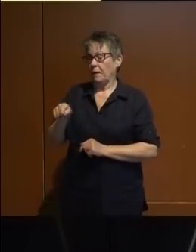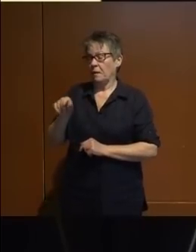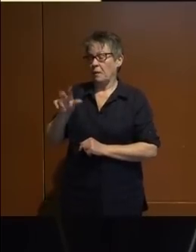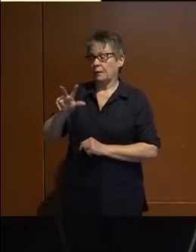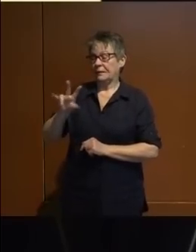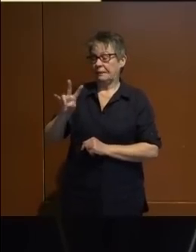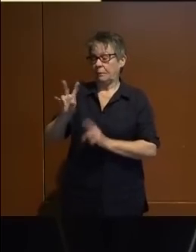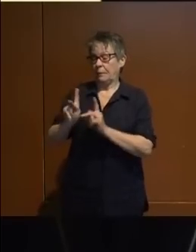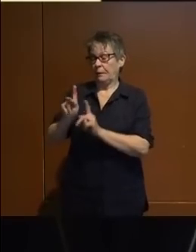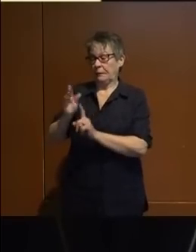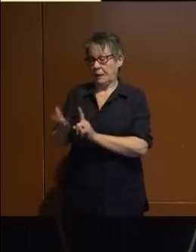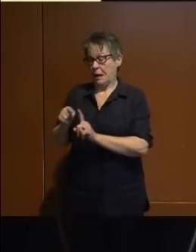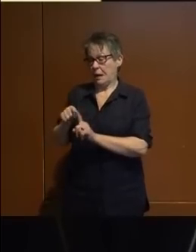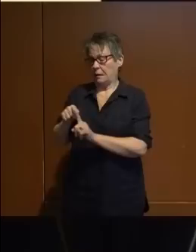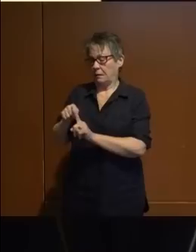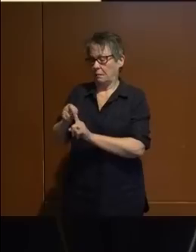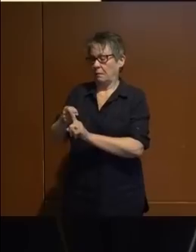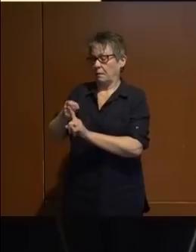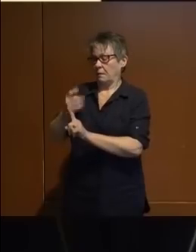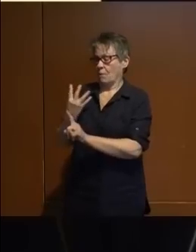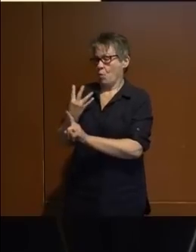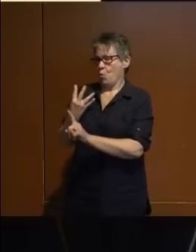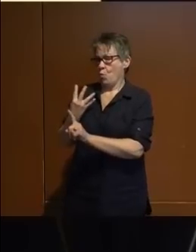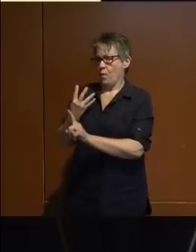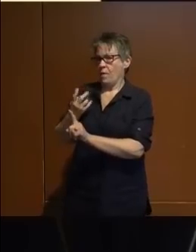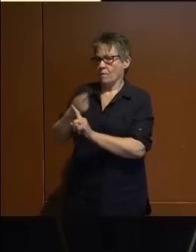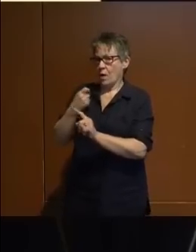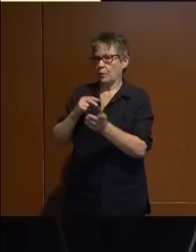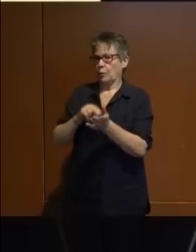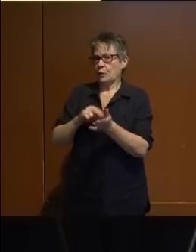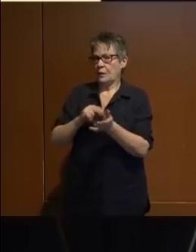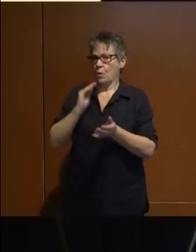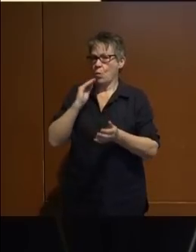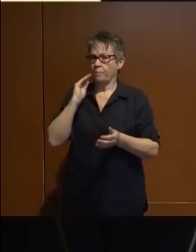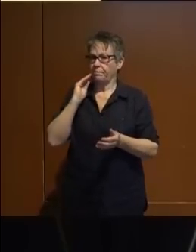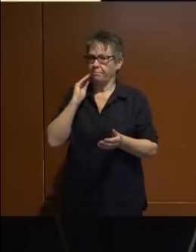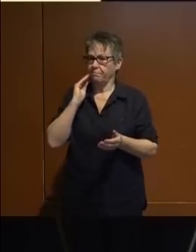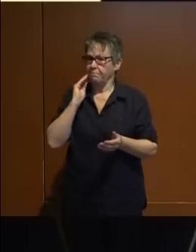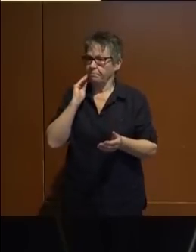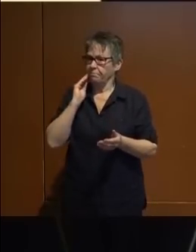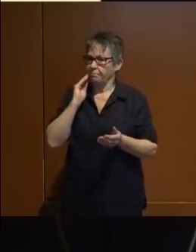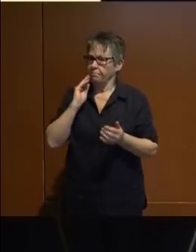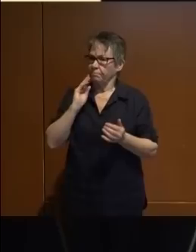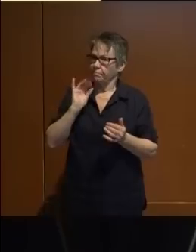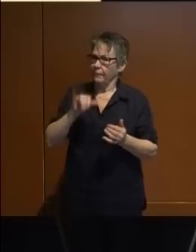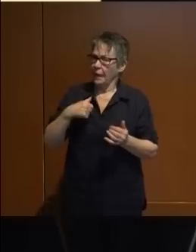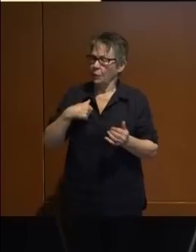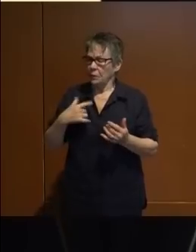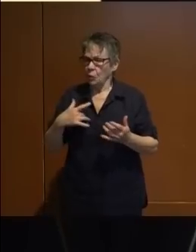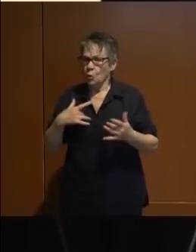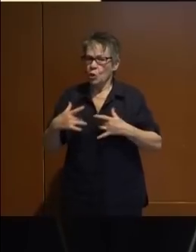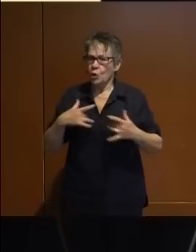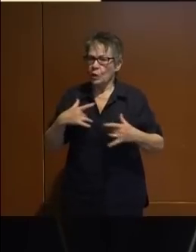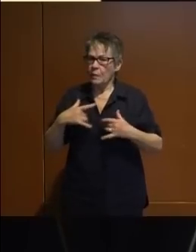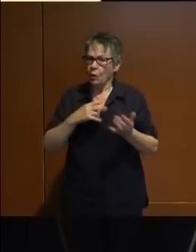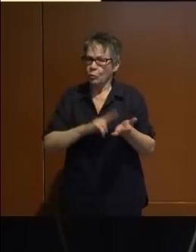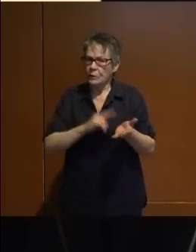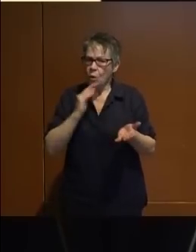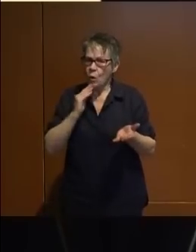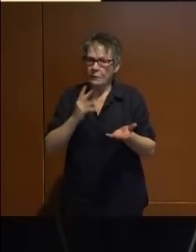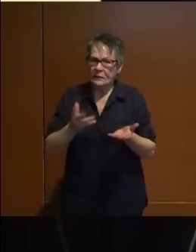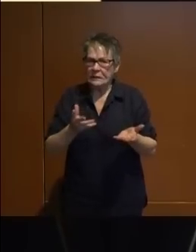with you repeatedly our concern for long-term care facilities. Right now, 73 long-term care facilities